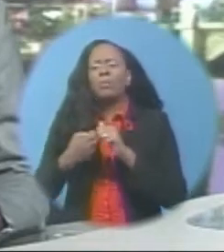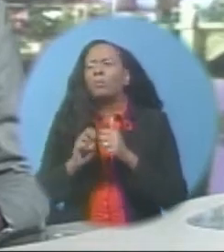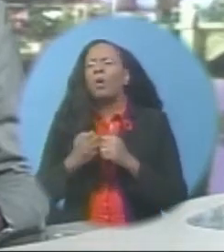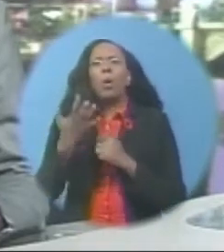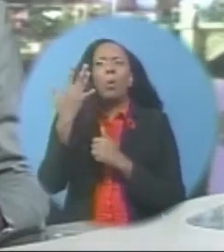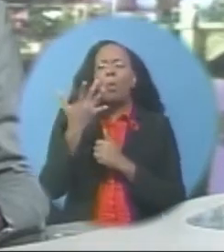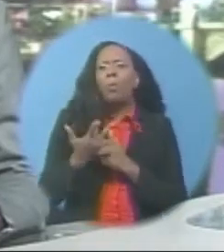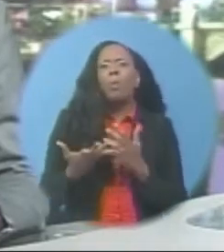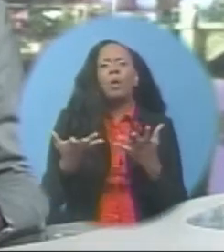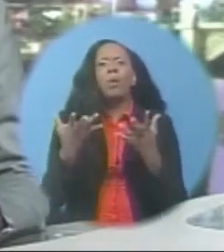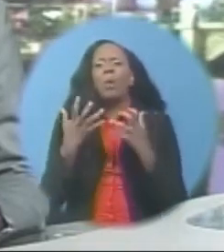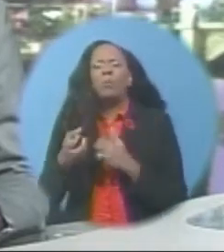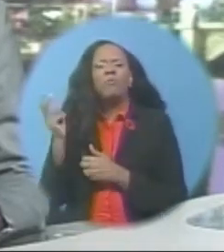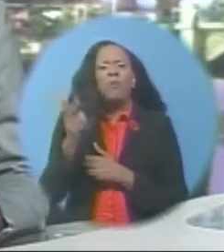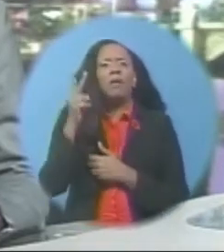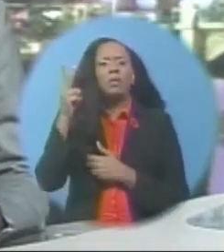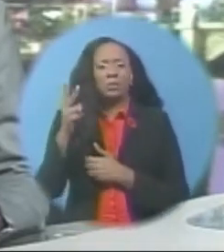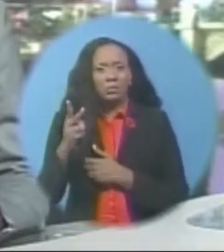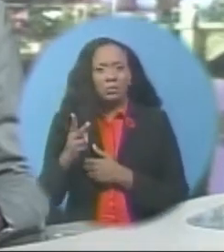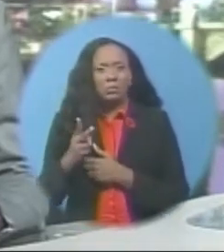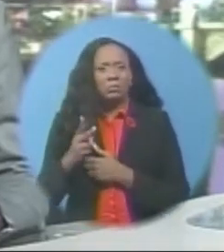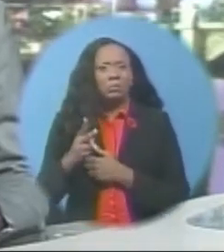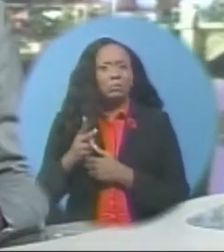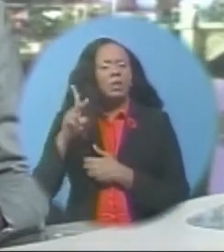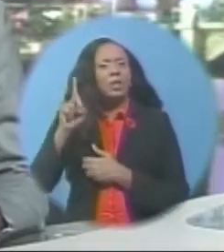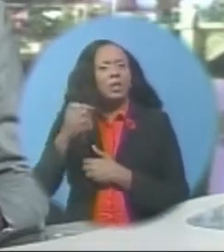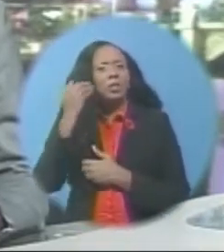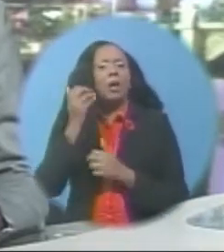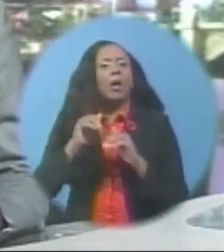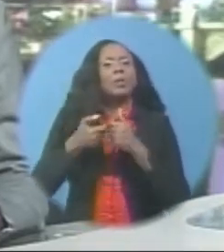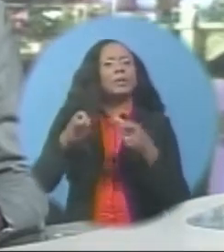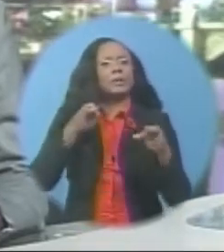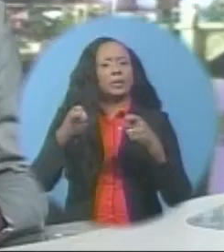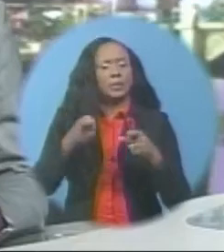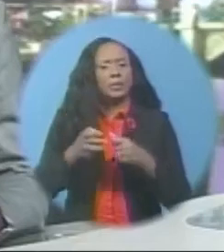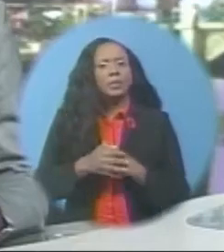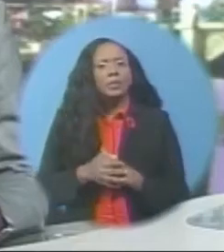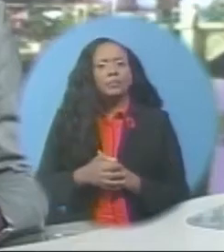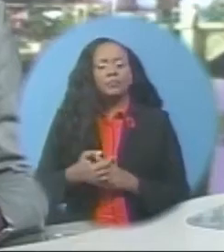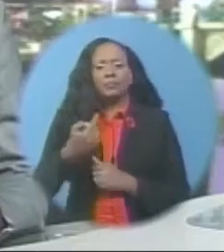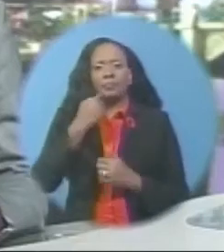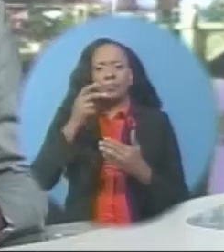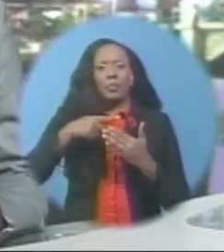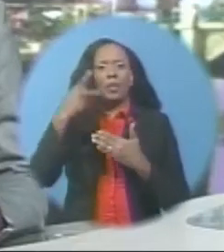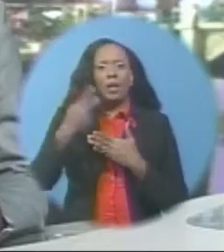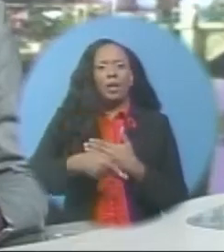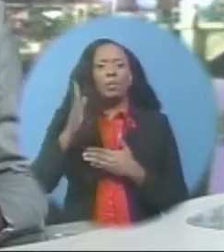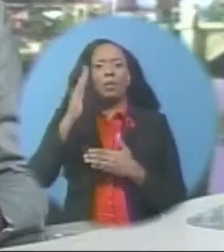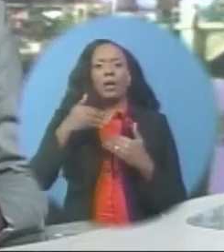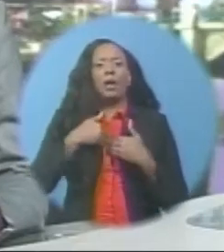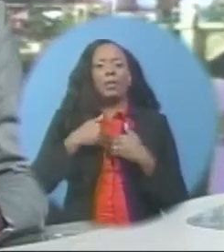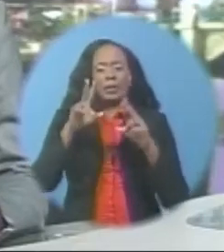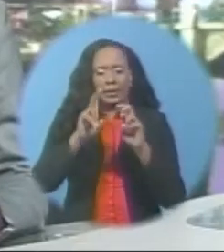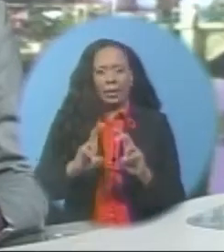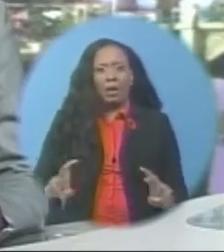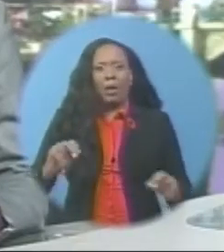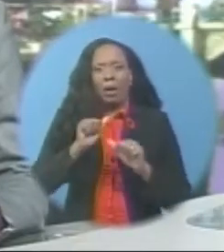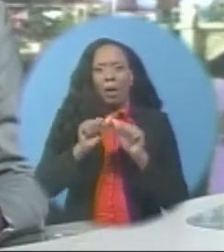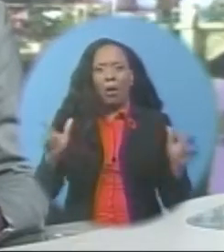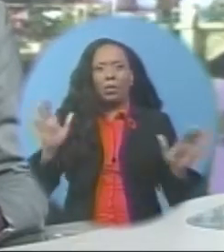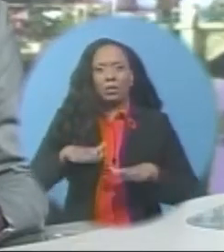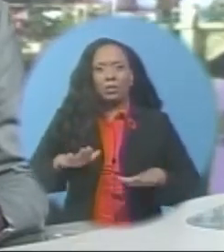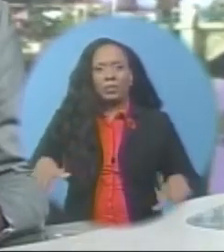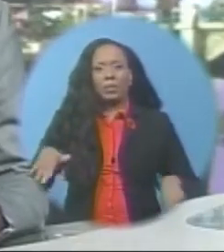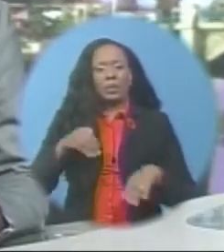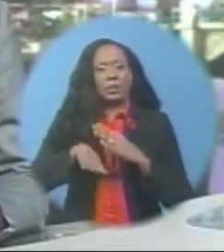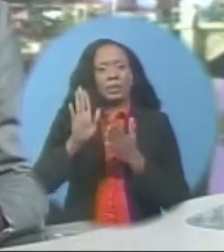against a teacher is needed, noting that it is usually a systemic problem. He says the program will begin with an assessment of every child